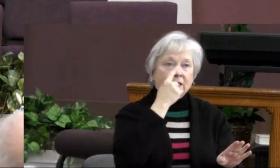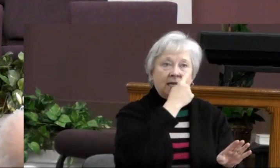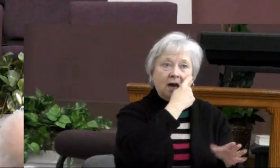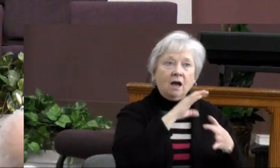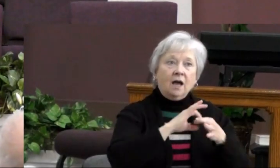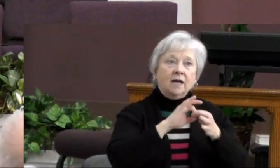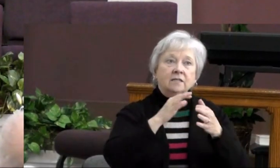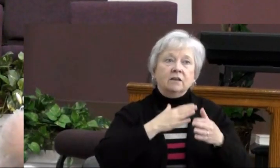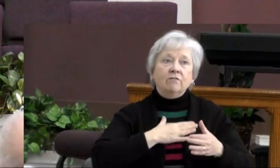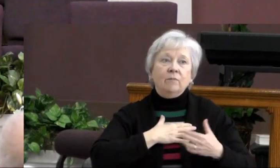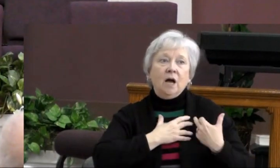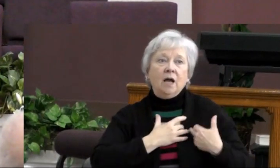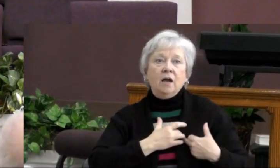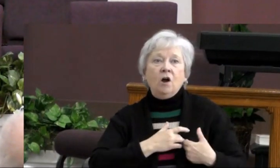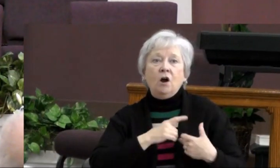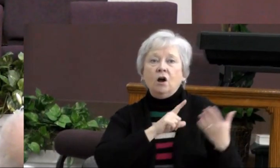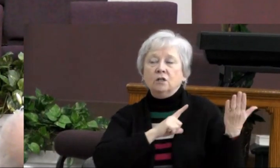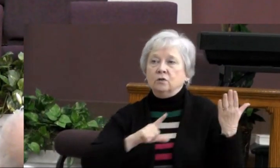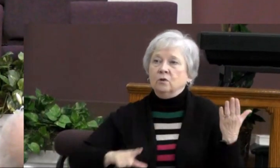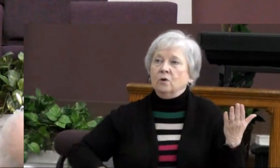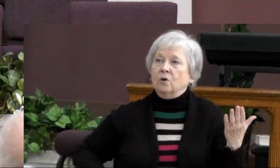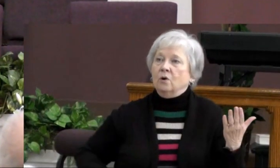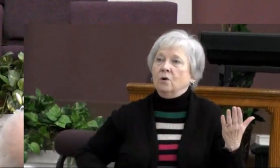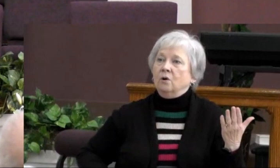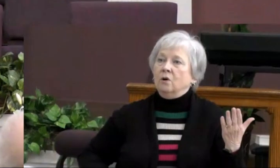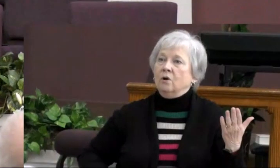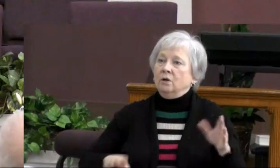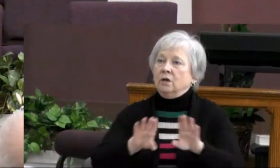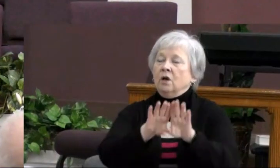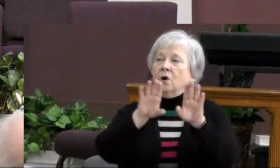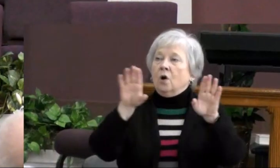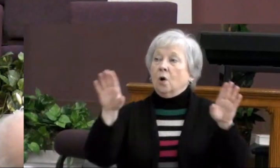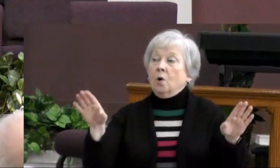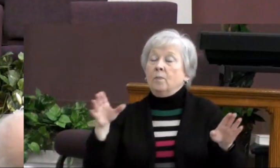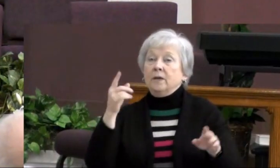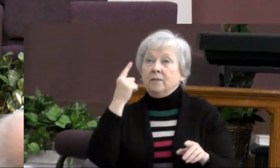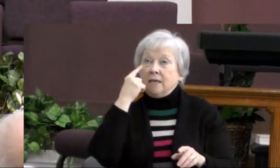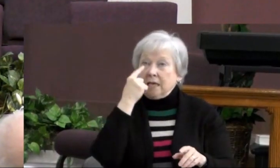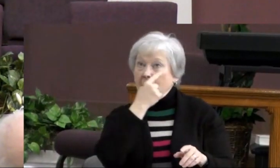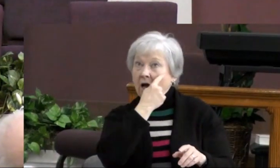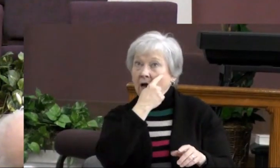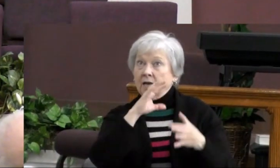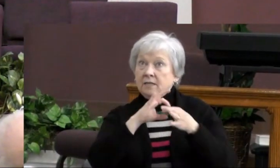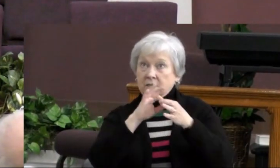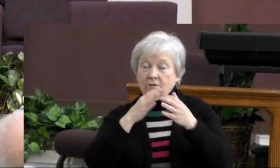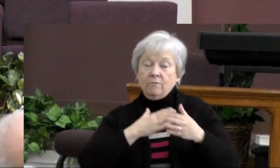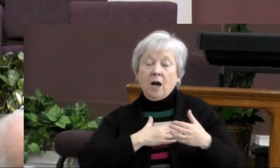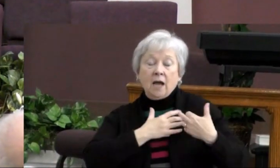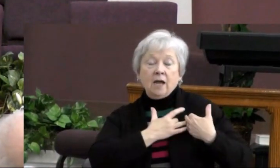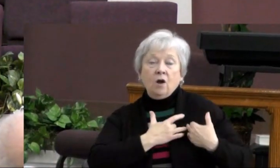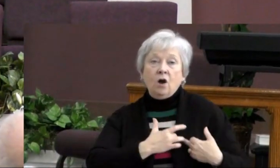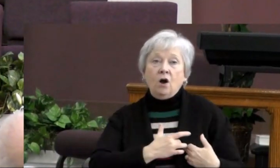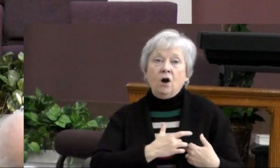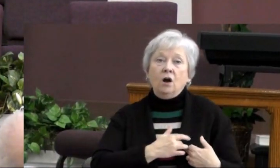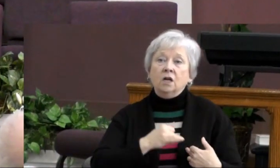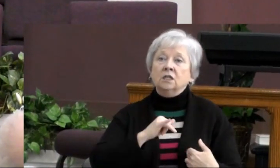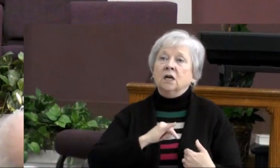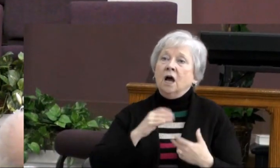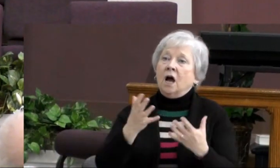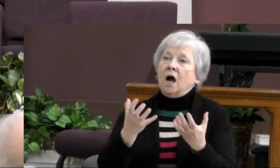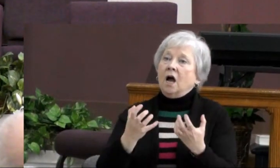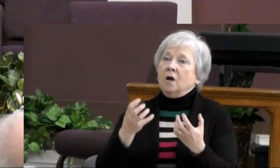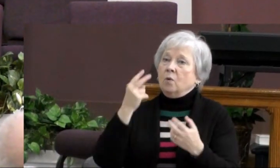Open the eyes of my heart, Lord. Open the eyes of my